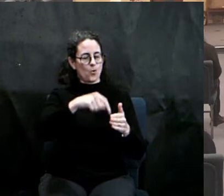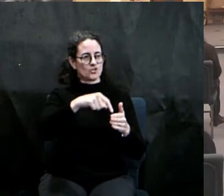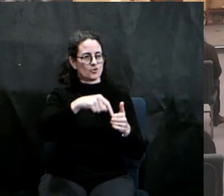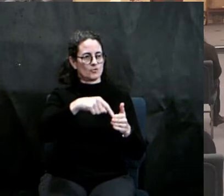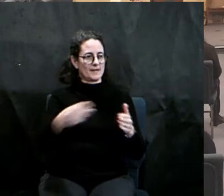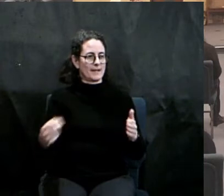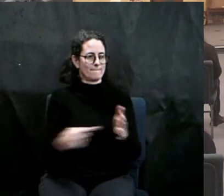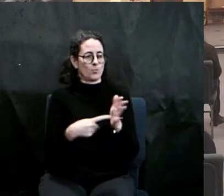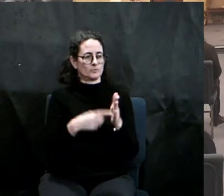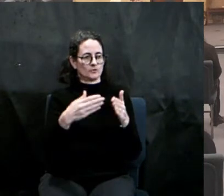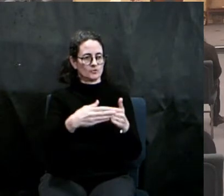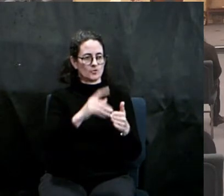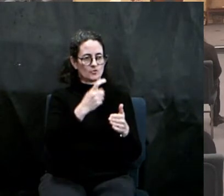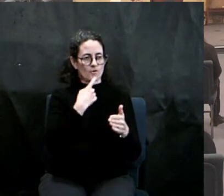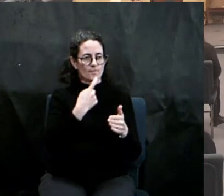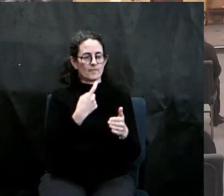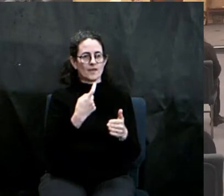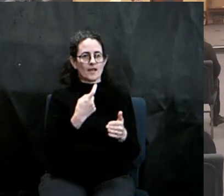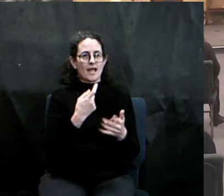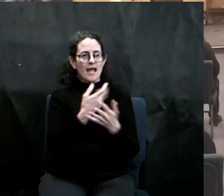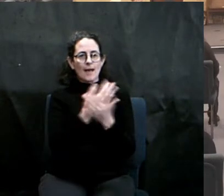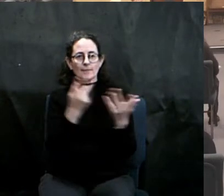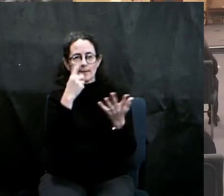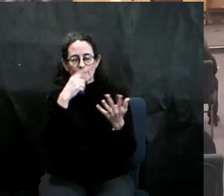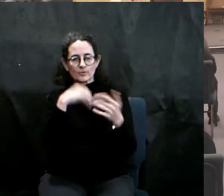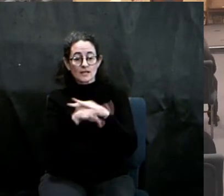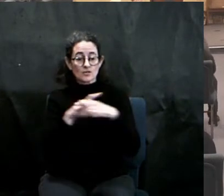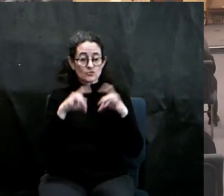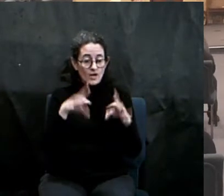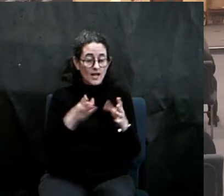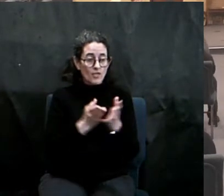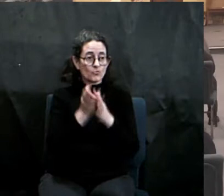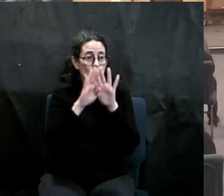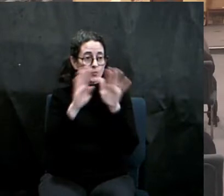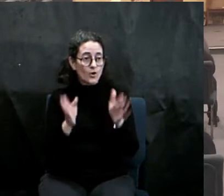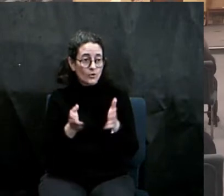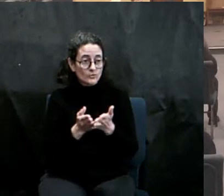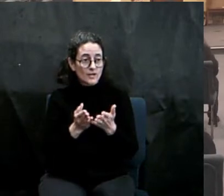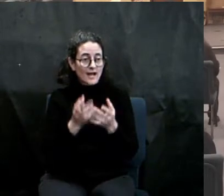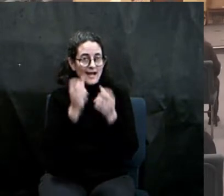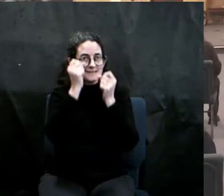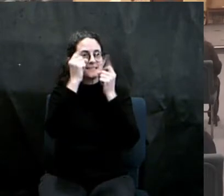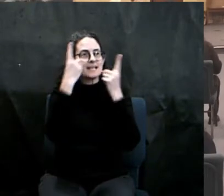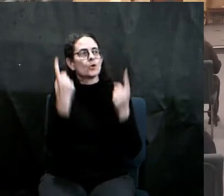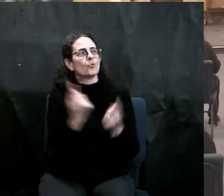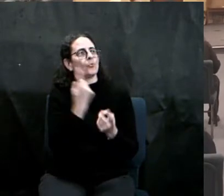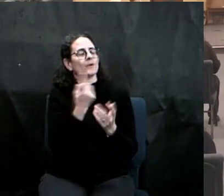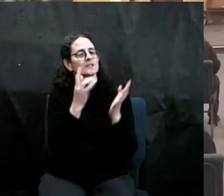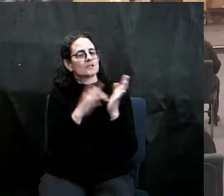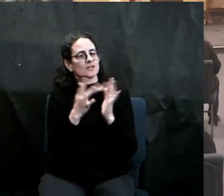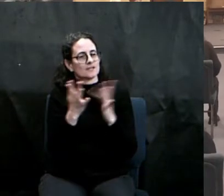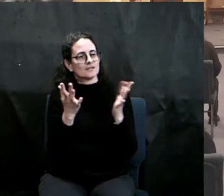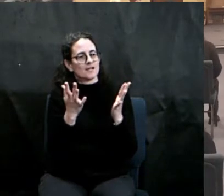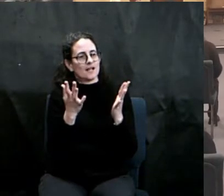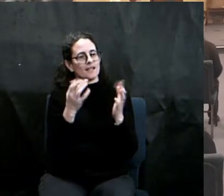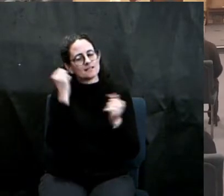world have truly come to hear Jesus in a way in which they can understand him. And that is our opportunity. Let's reflect on our cornerstone Christ now.